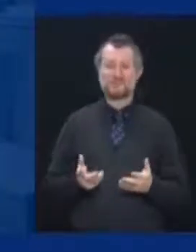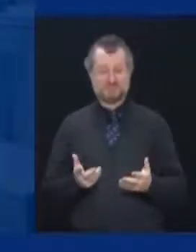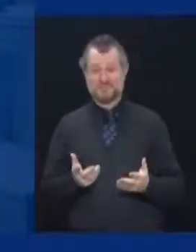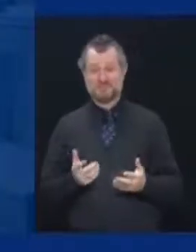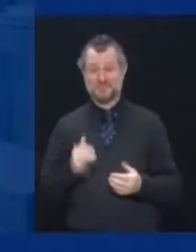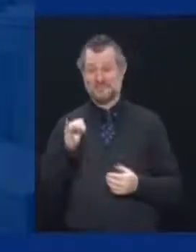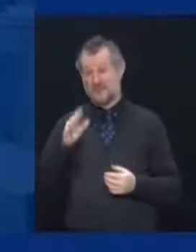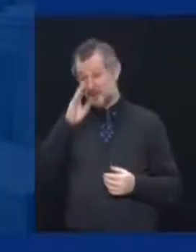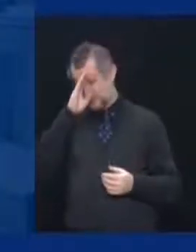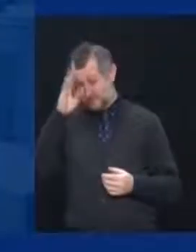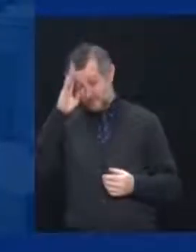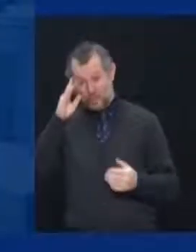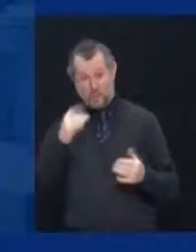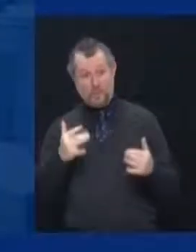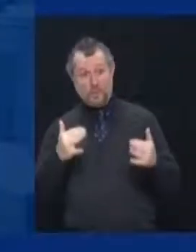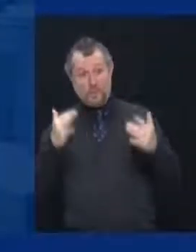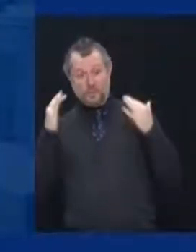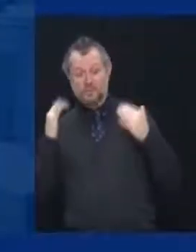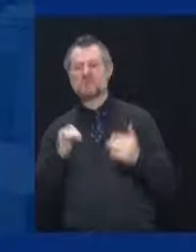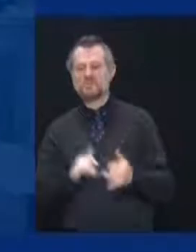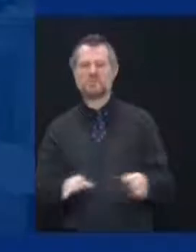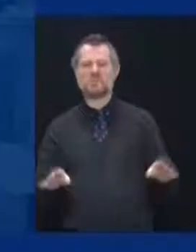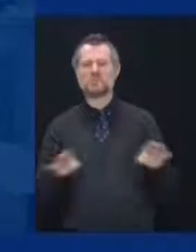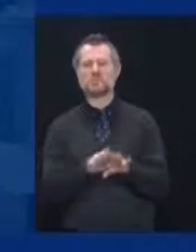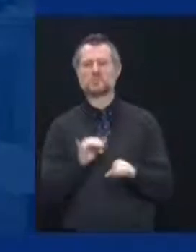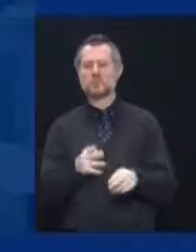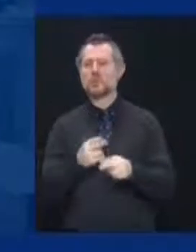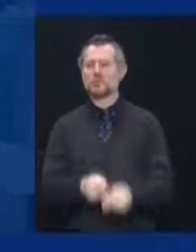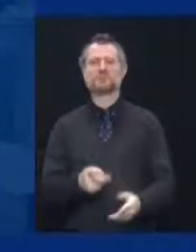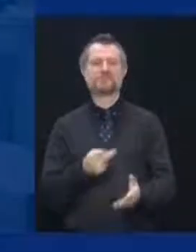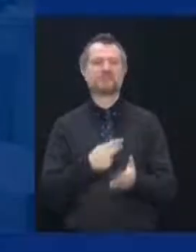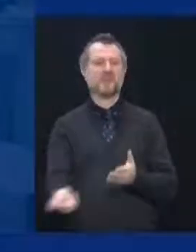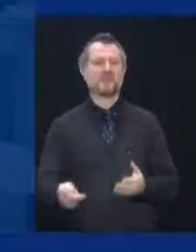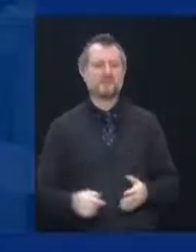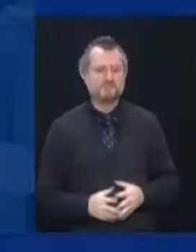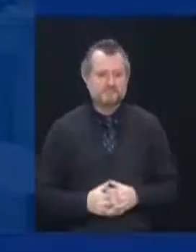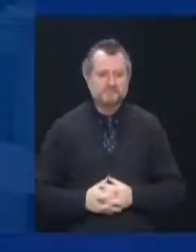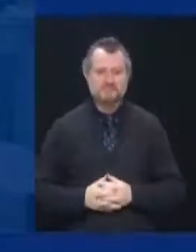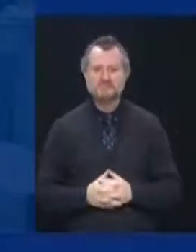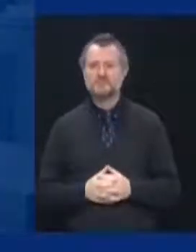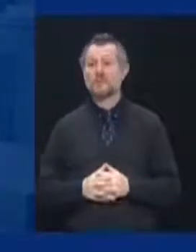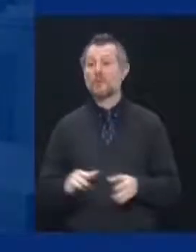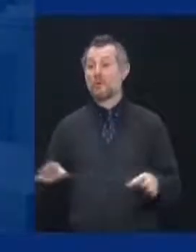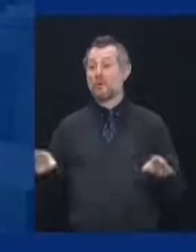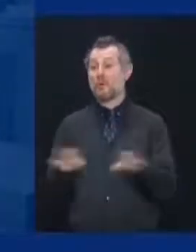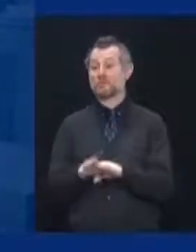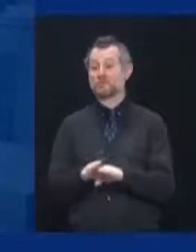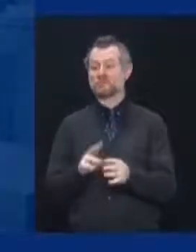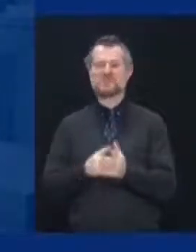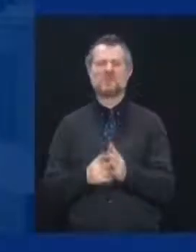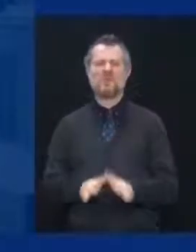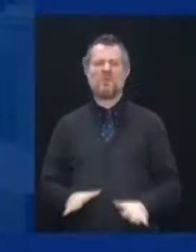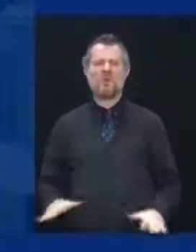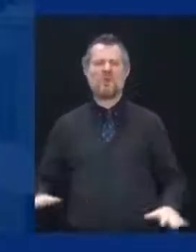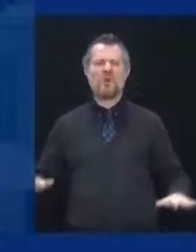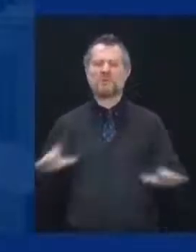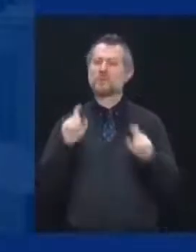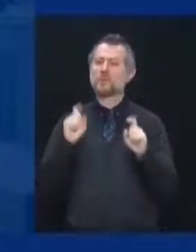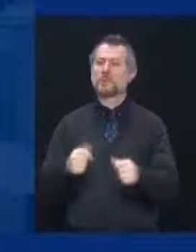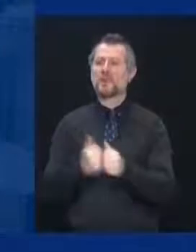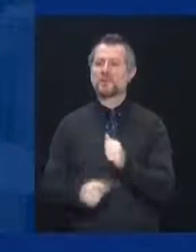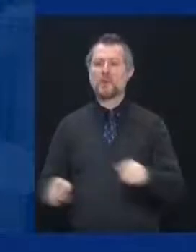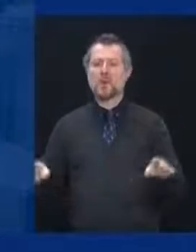are overwhelmed, you close down, period, end of story. You close down, everyone closes down. Every